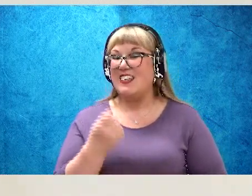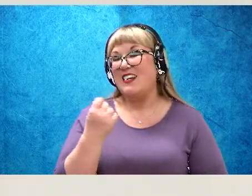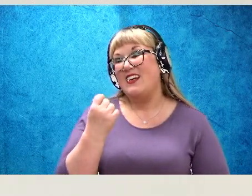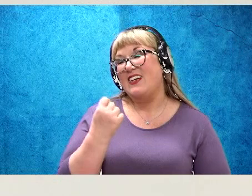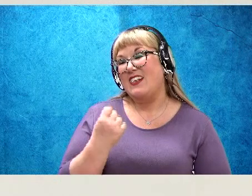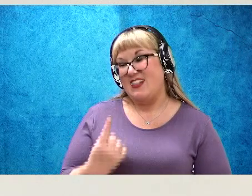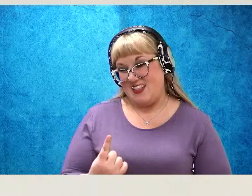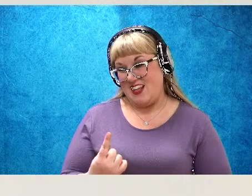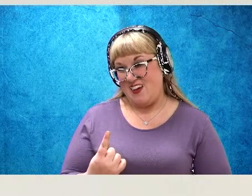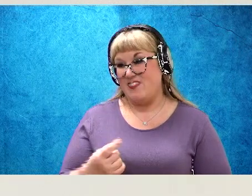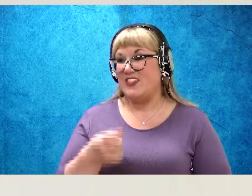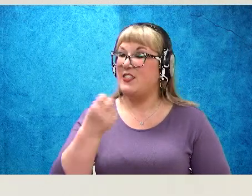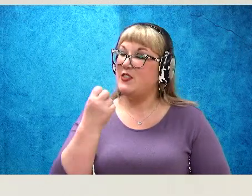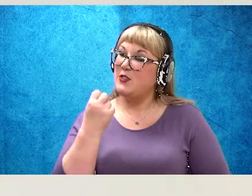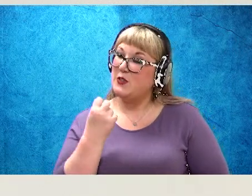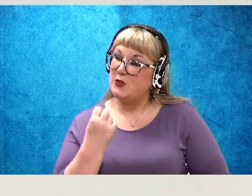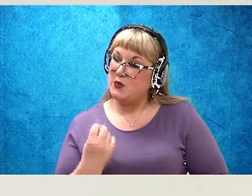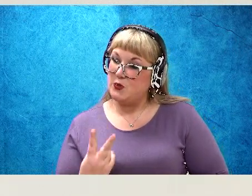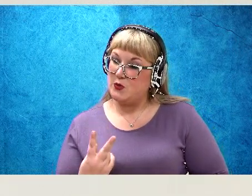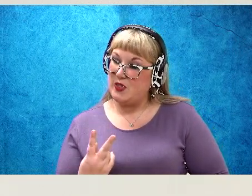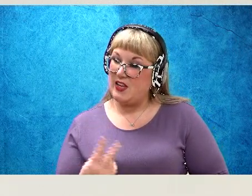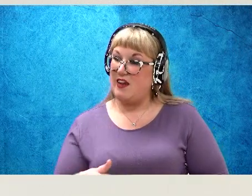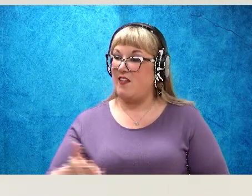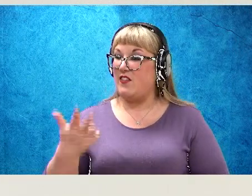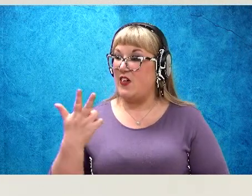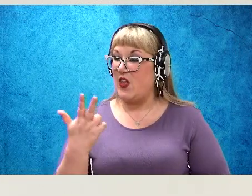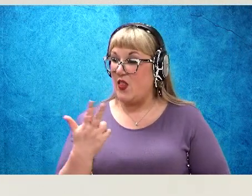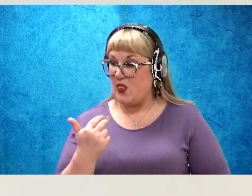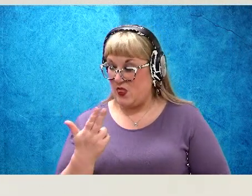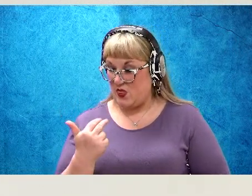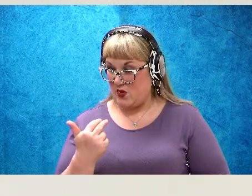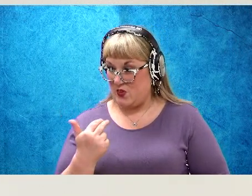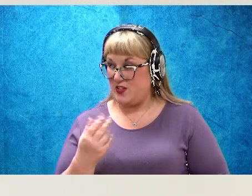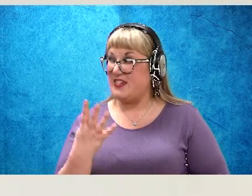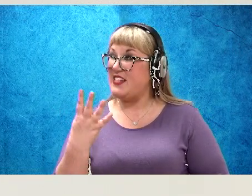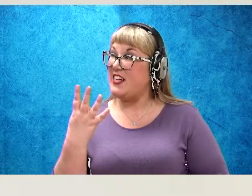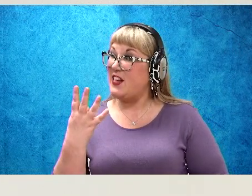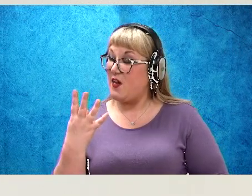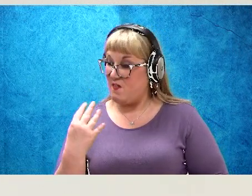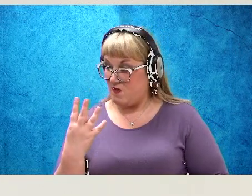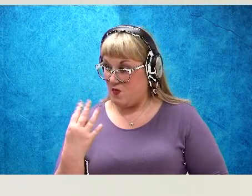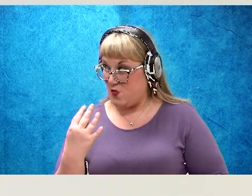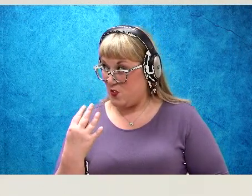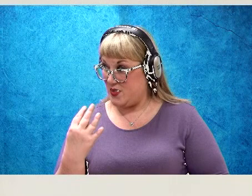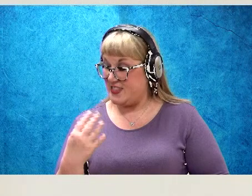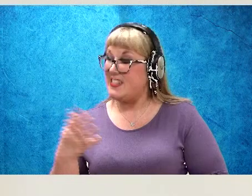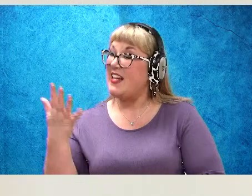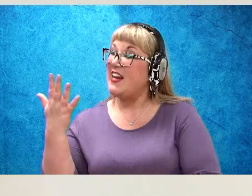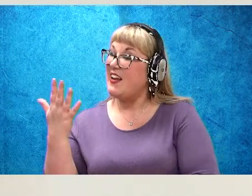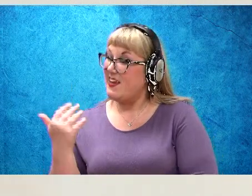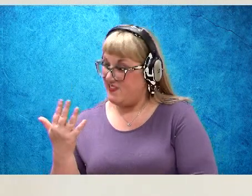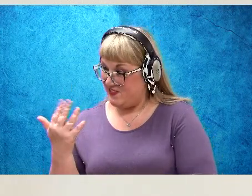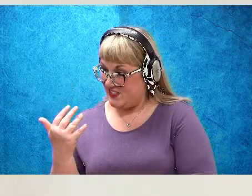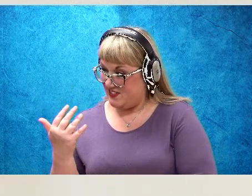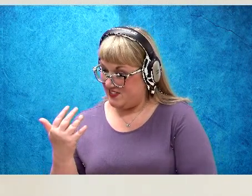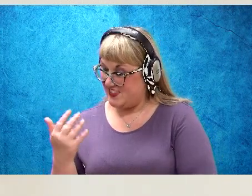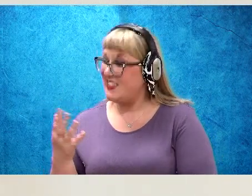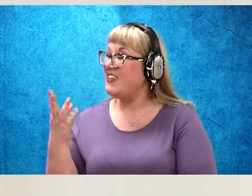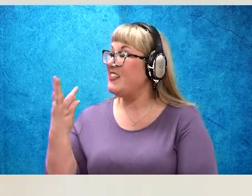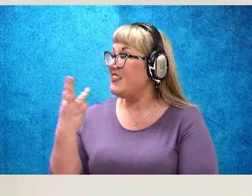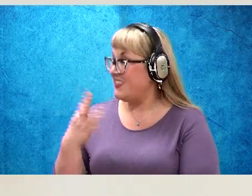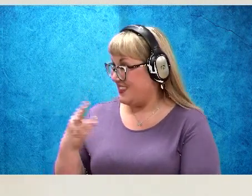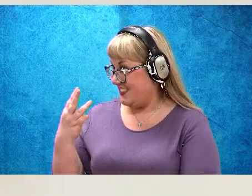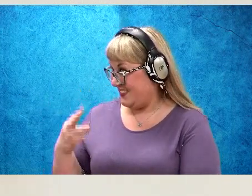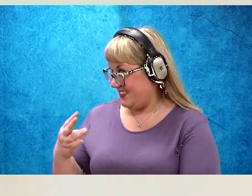10, 11, 12, 13, 14,